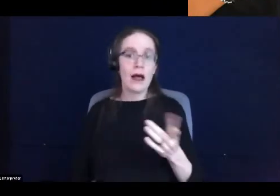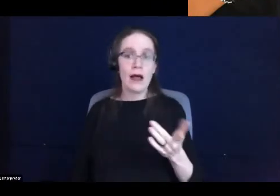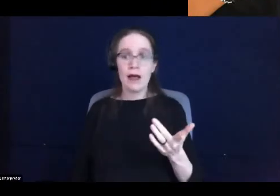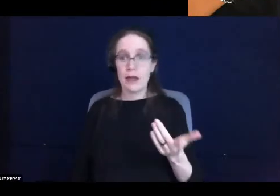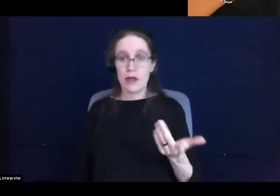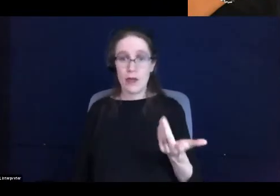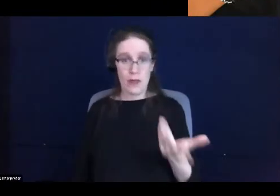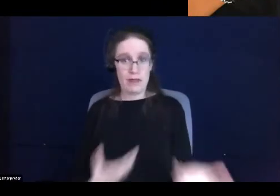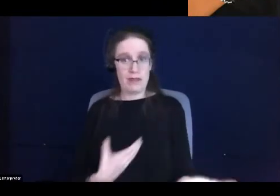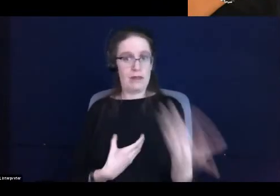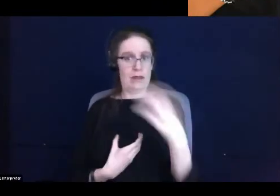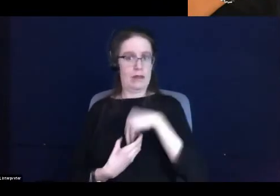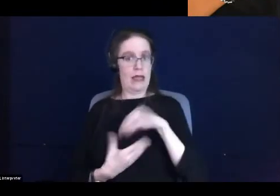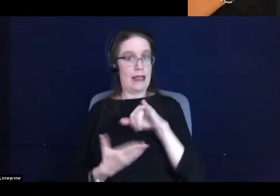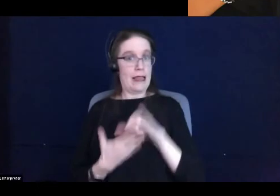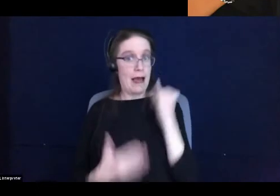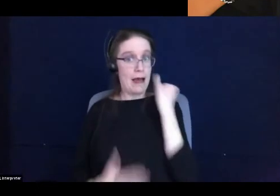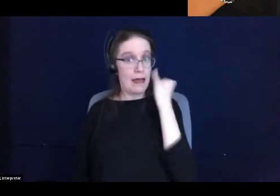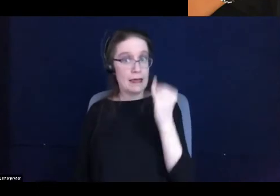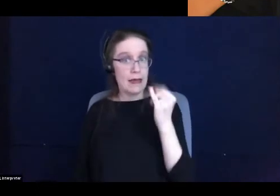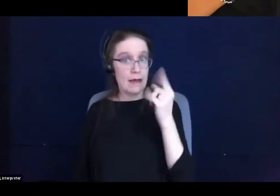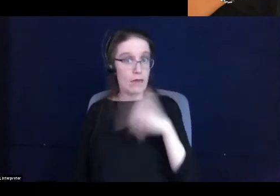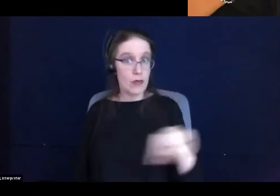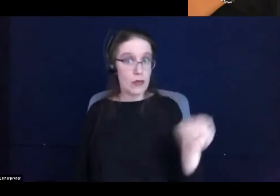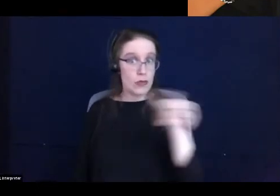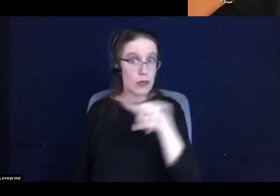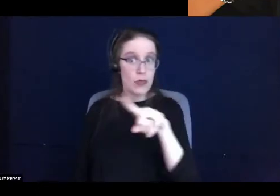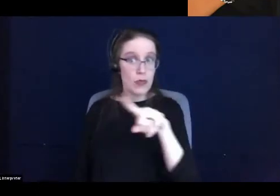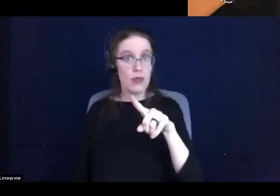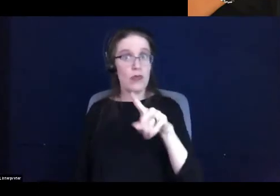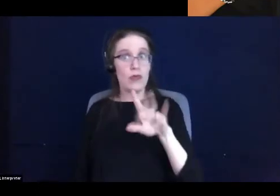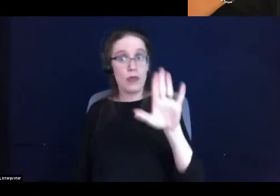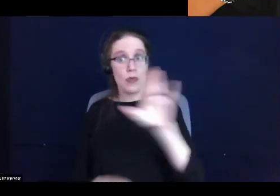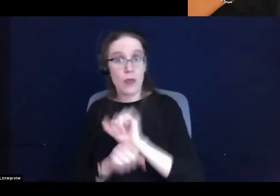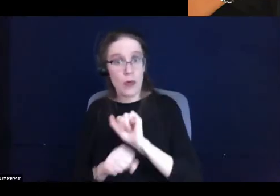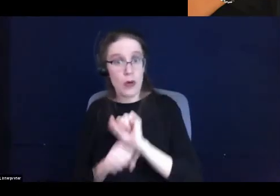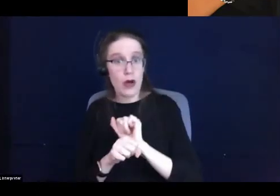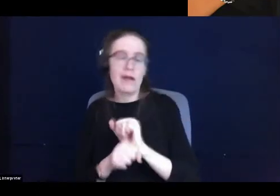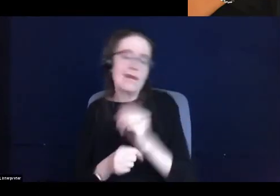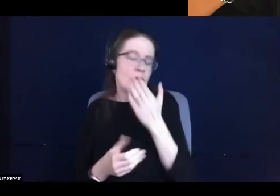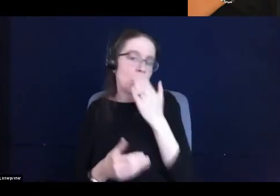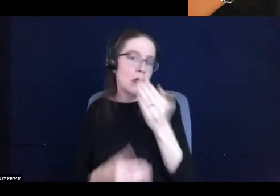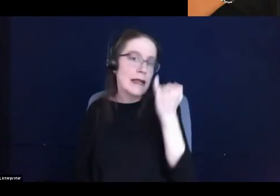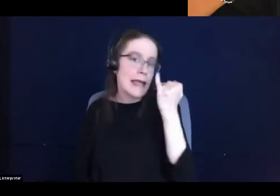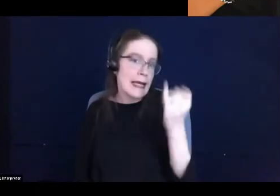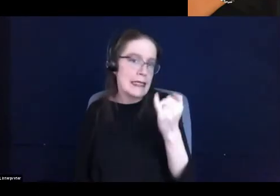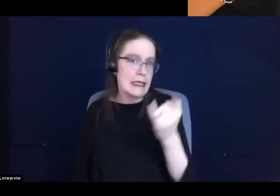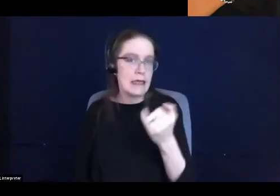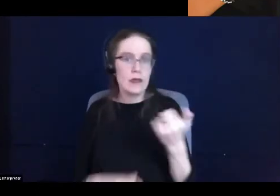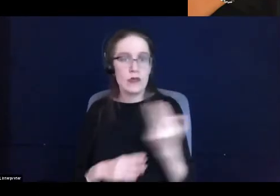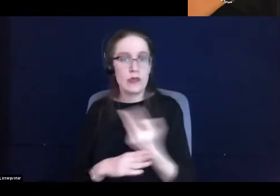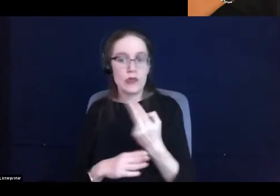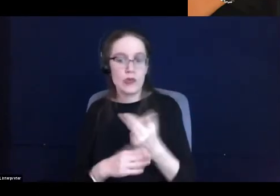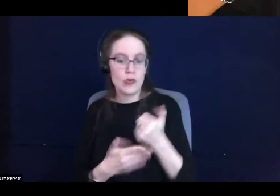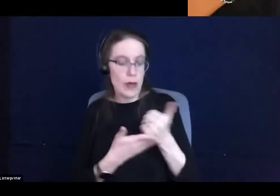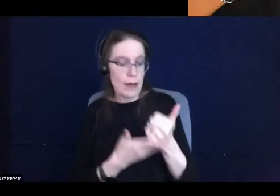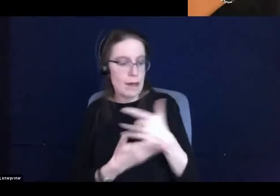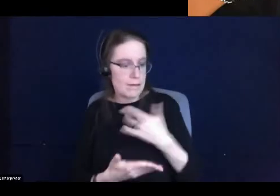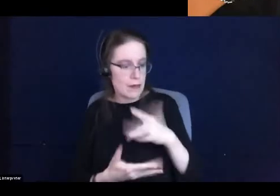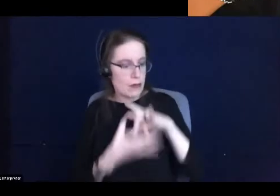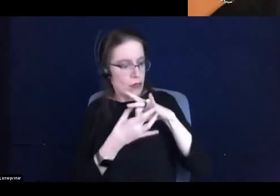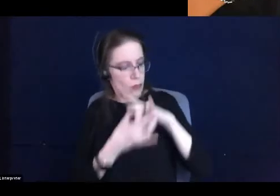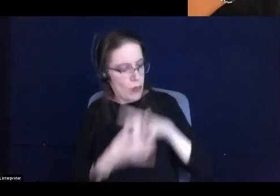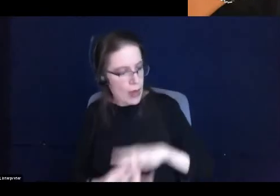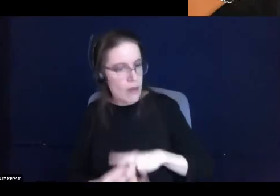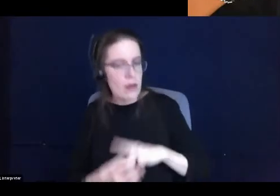practice, when you are seeing survivors, it's just good for you to have that to ground them so that they're able to speak and they are